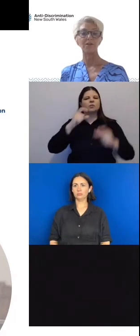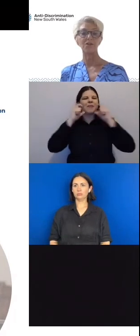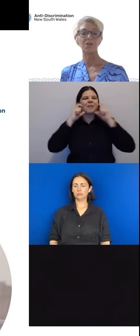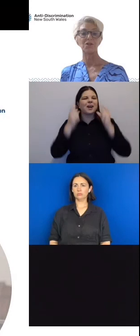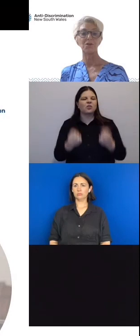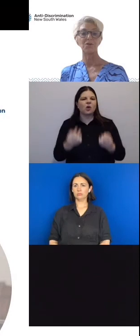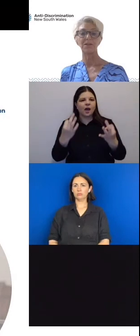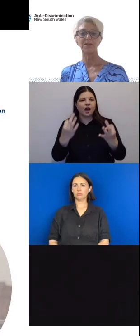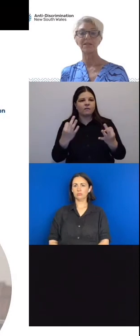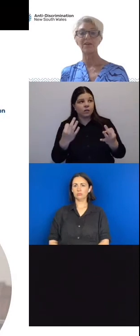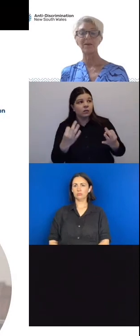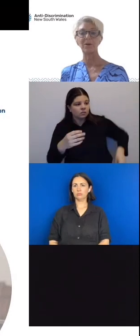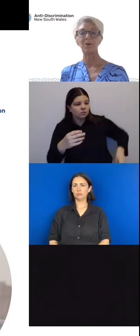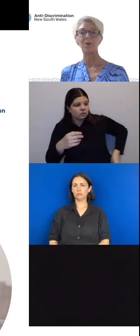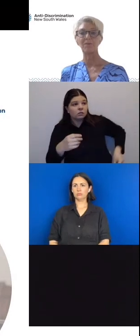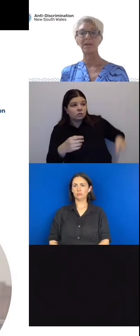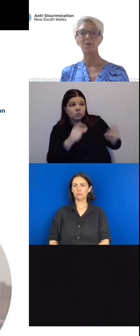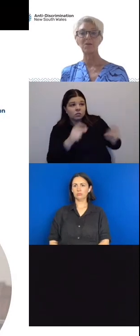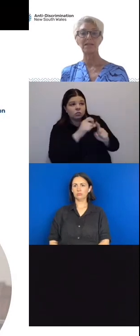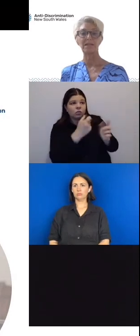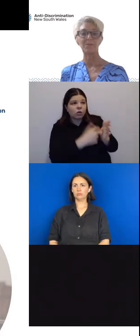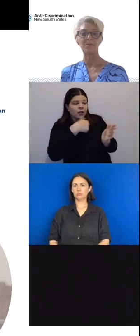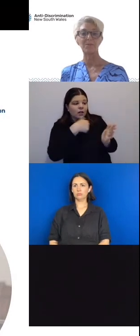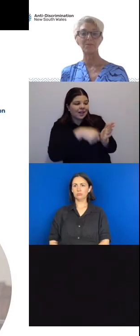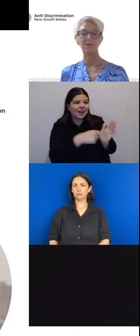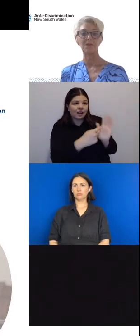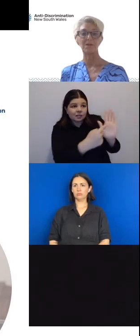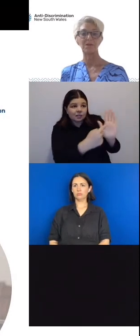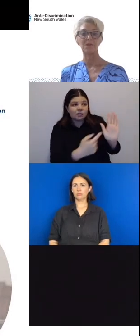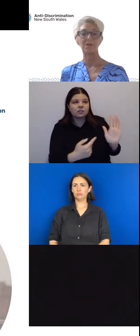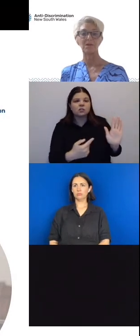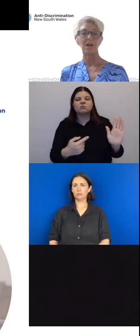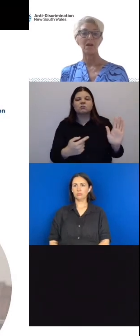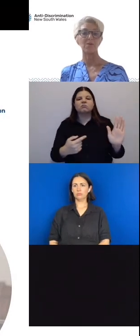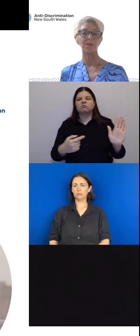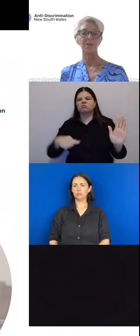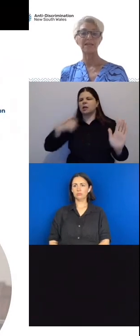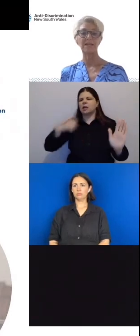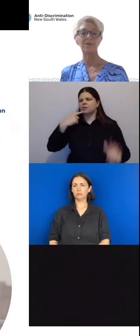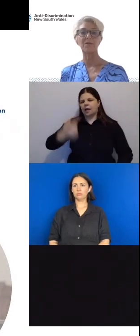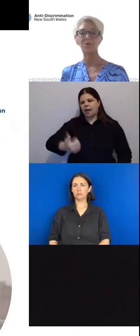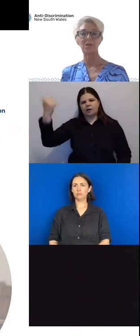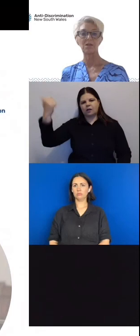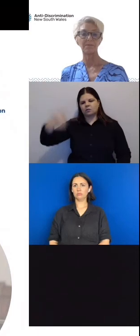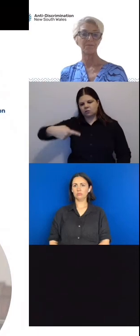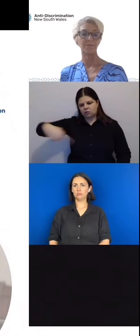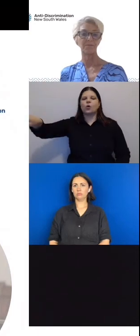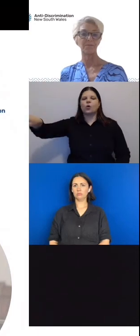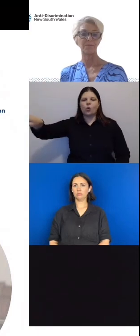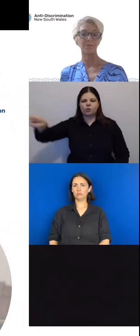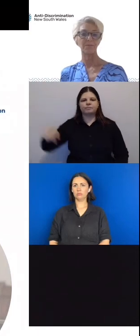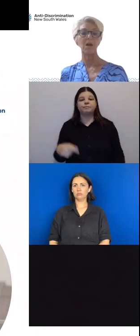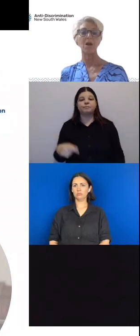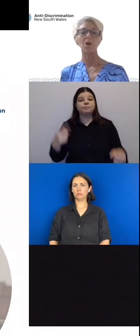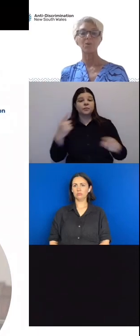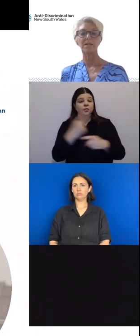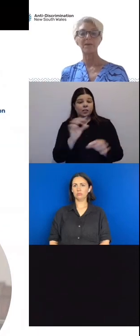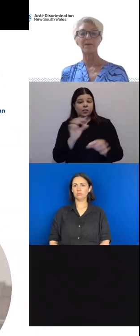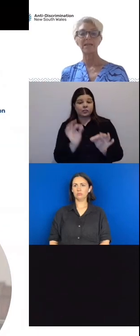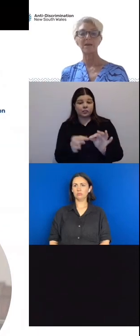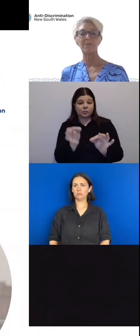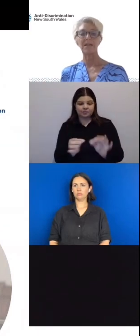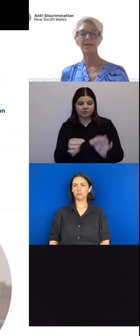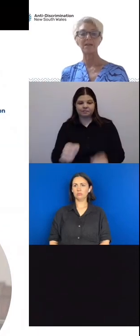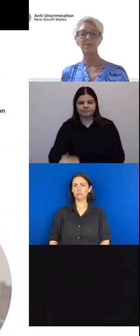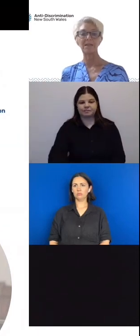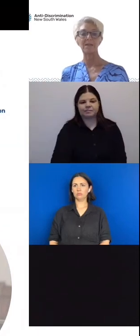to the staff member her medical exemption. However, she was asked to leave the petrol station. Wendy